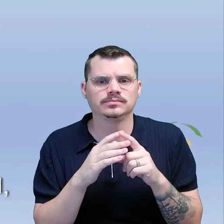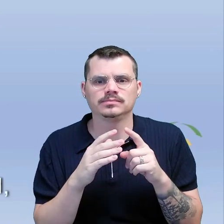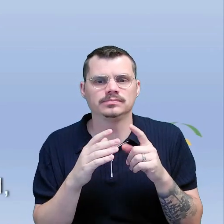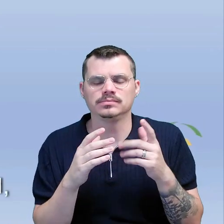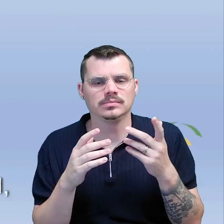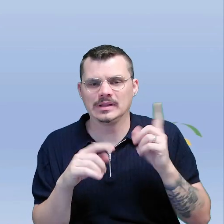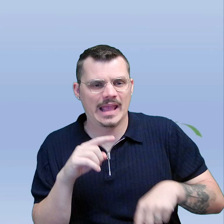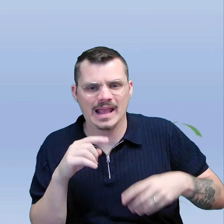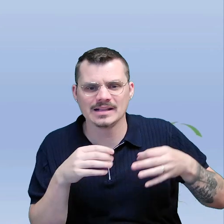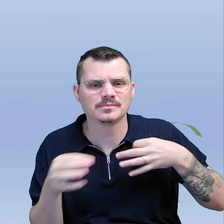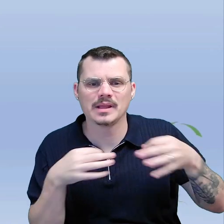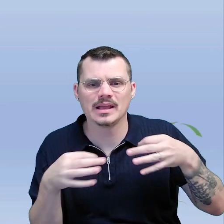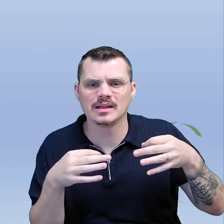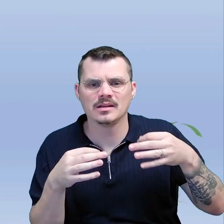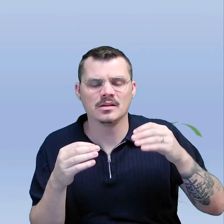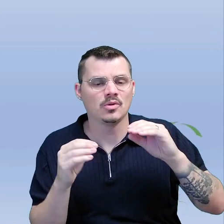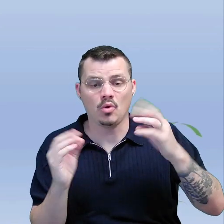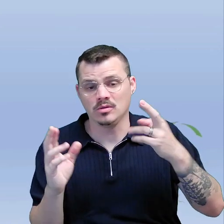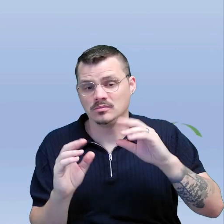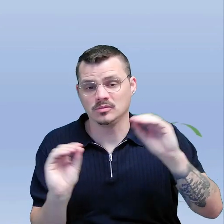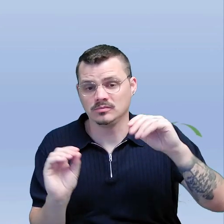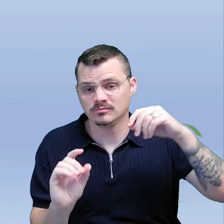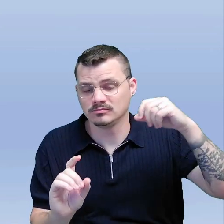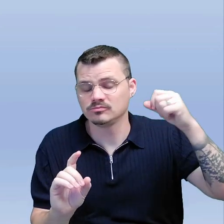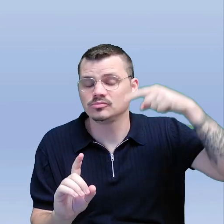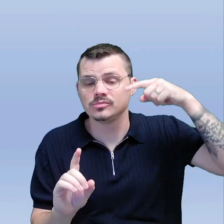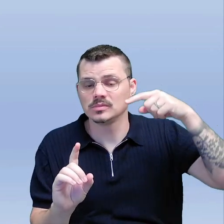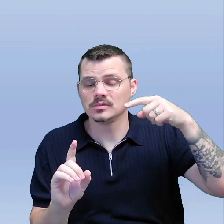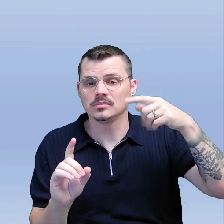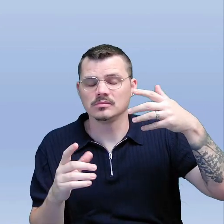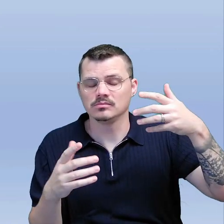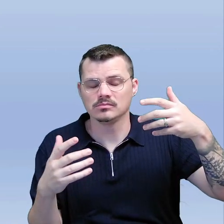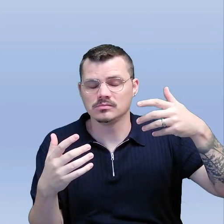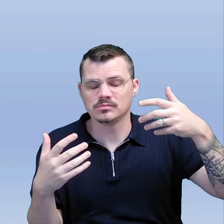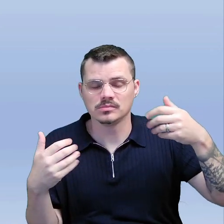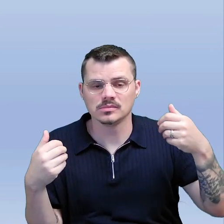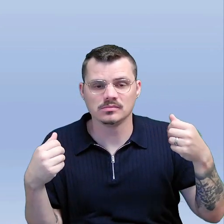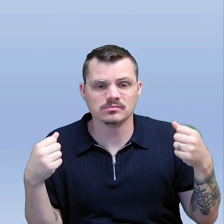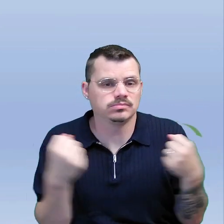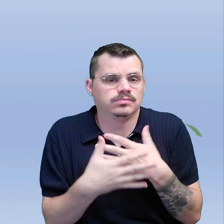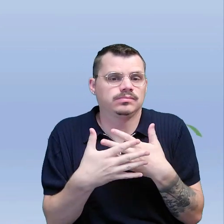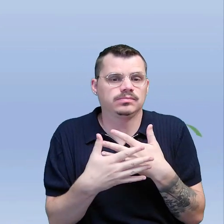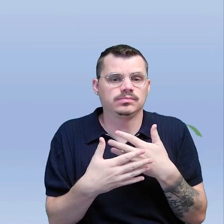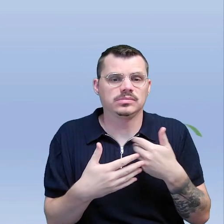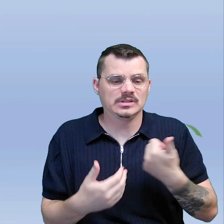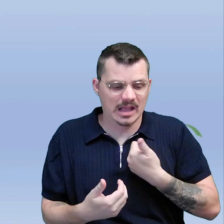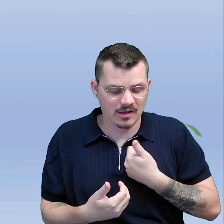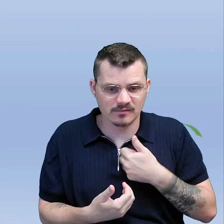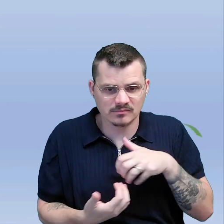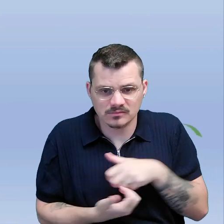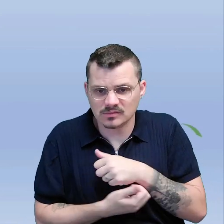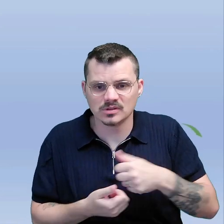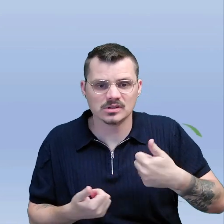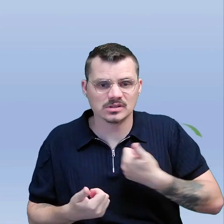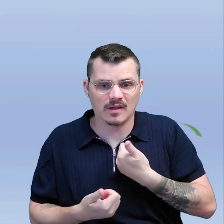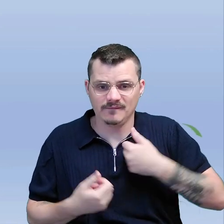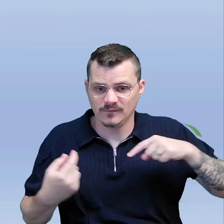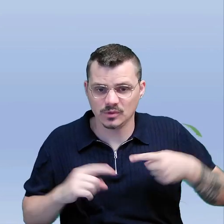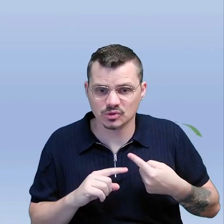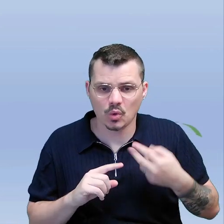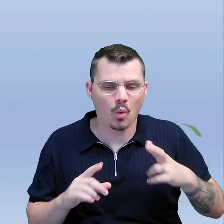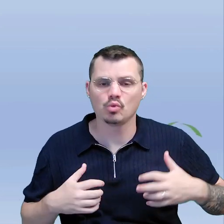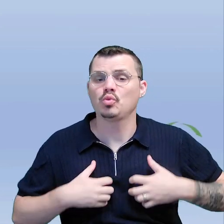completely unexplained, untriggered episodes of terror, destructiveness, self-mutilation,